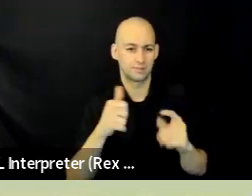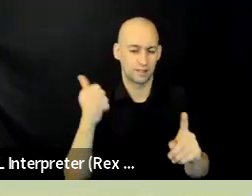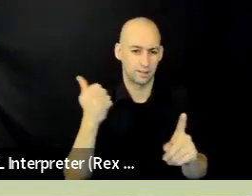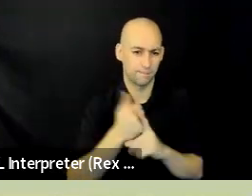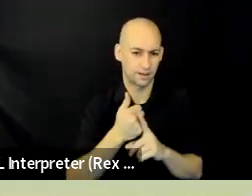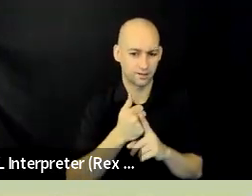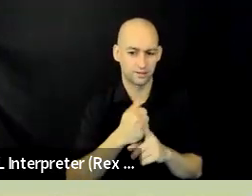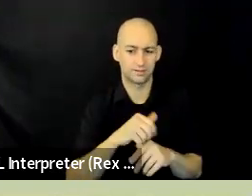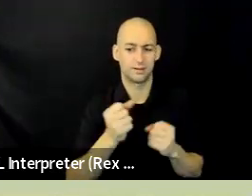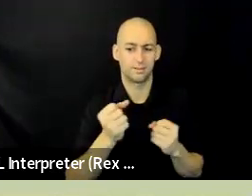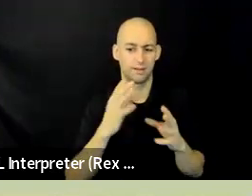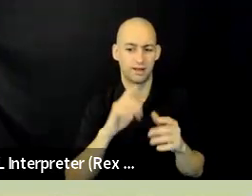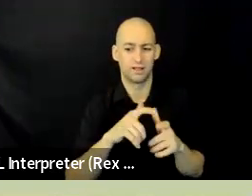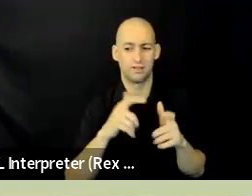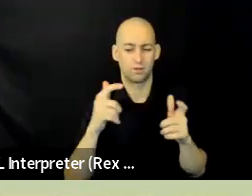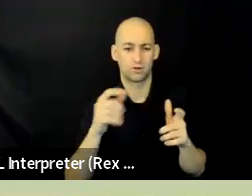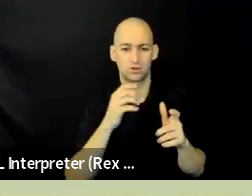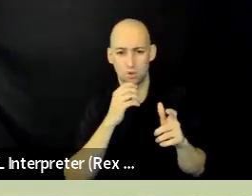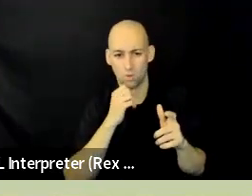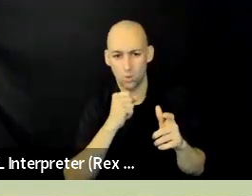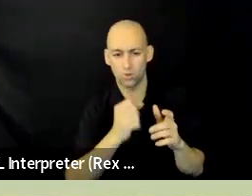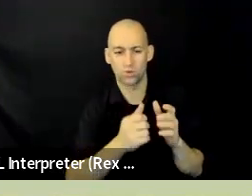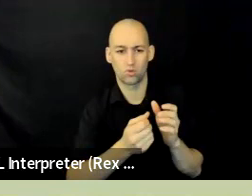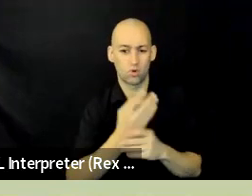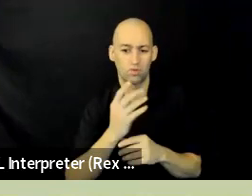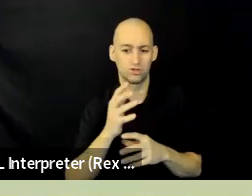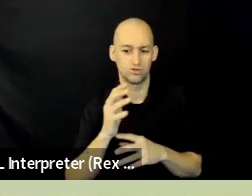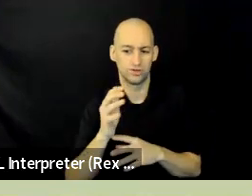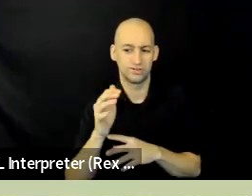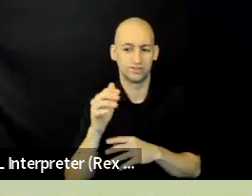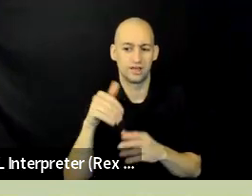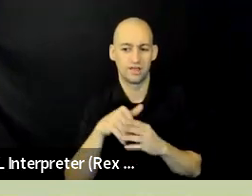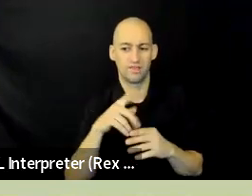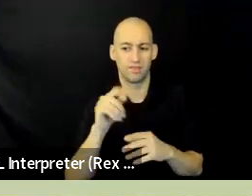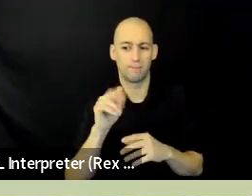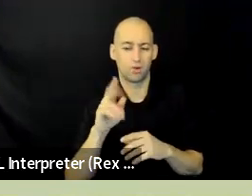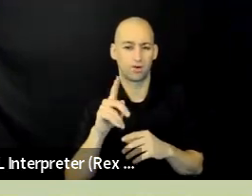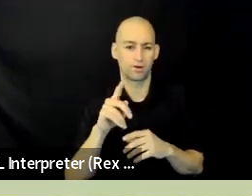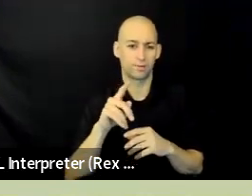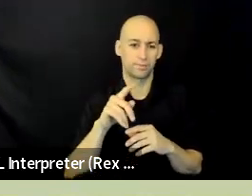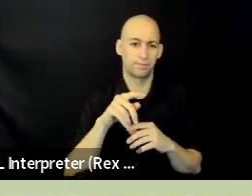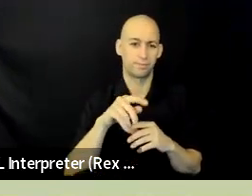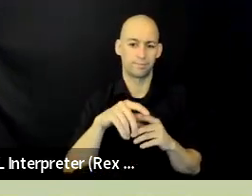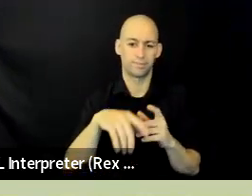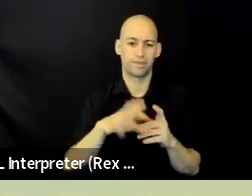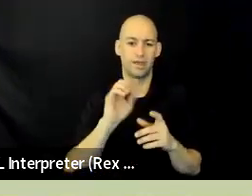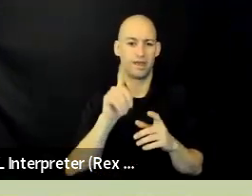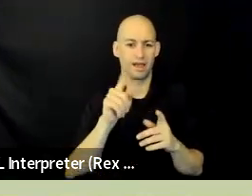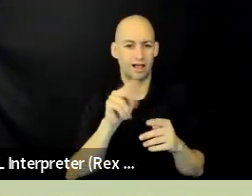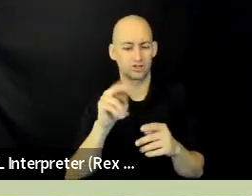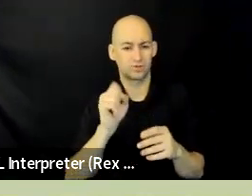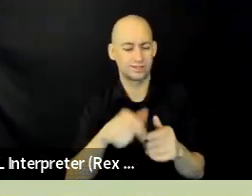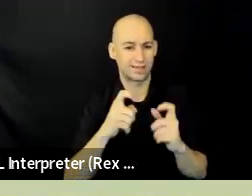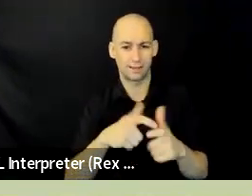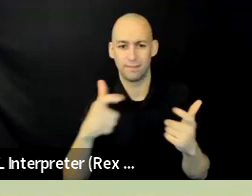many large diameter old growth trees that would be removed here in the park. Caltrans has taken several steps to avoid and